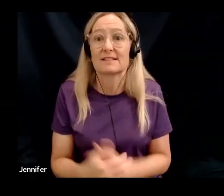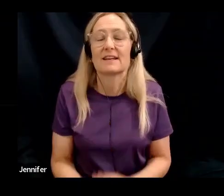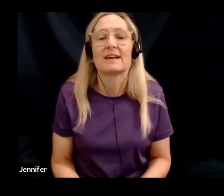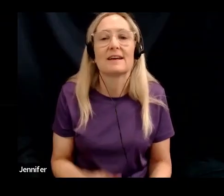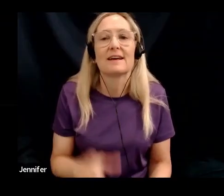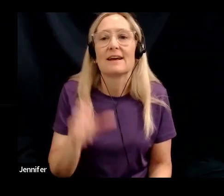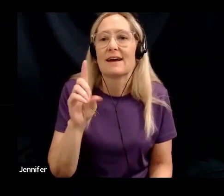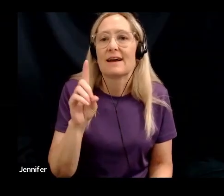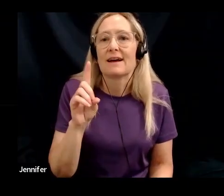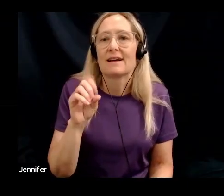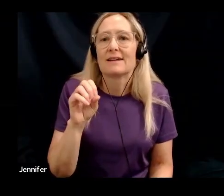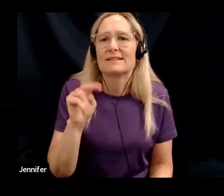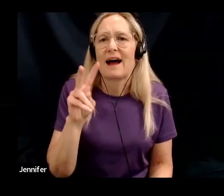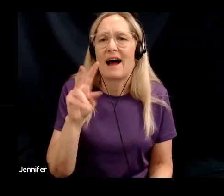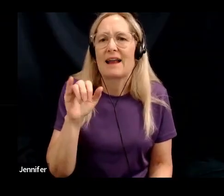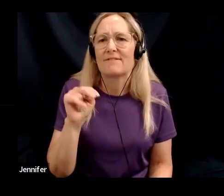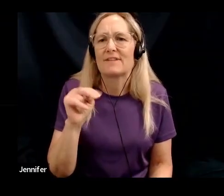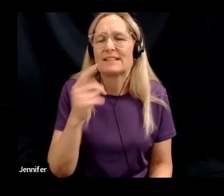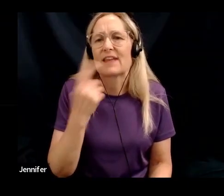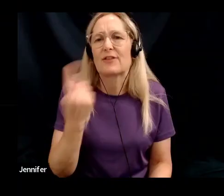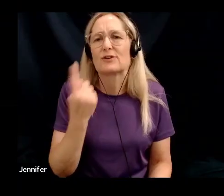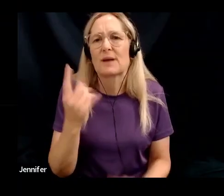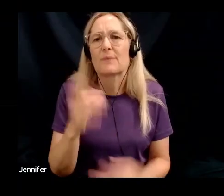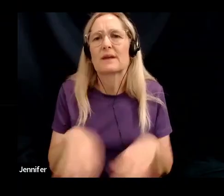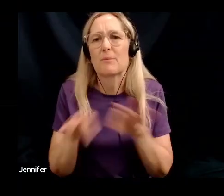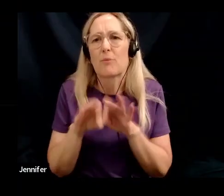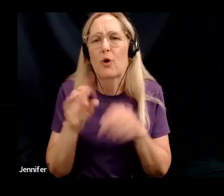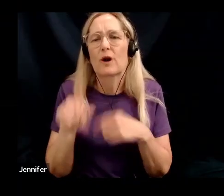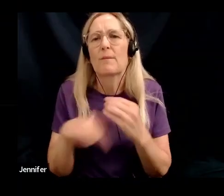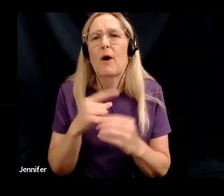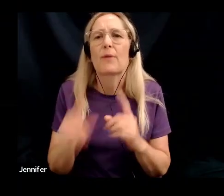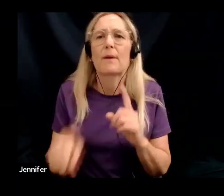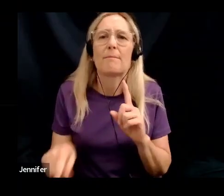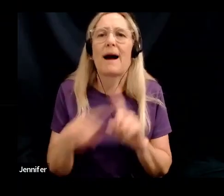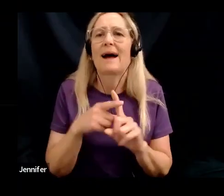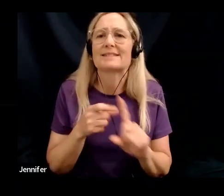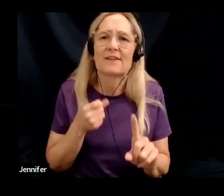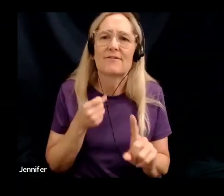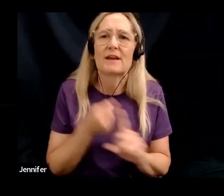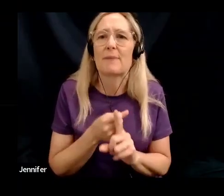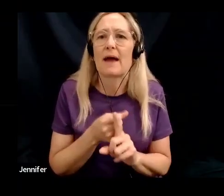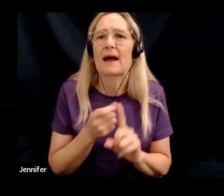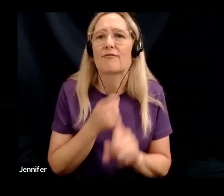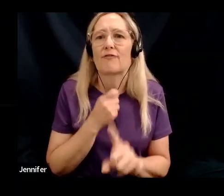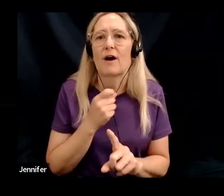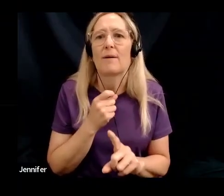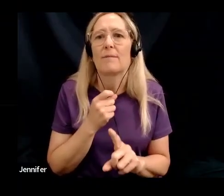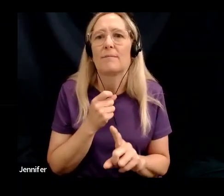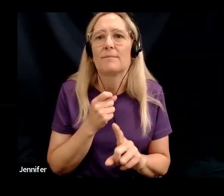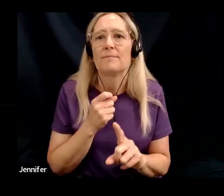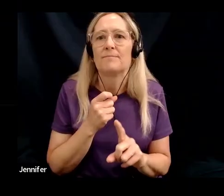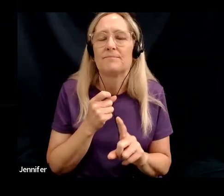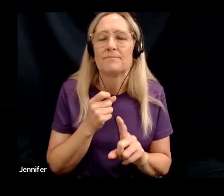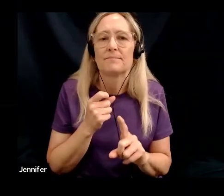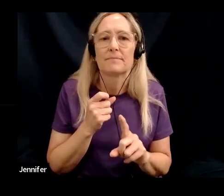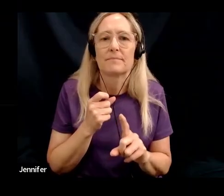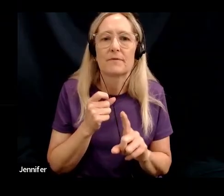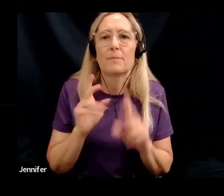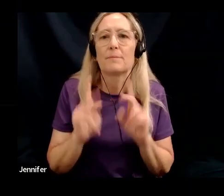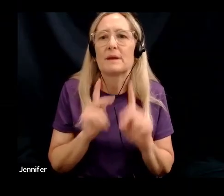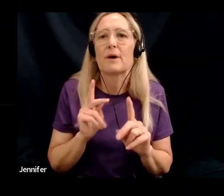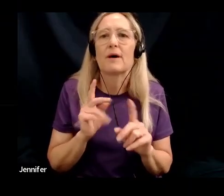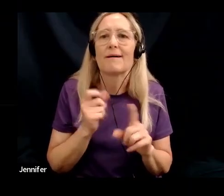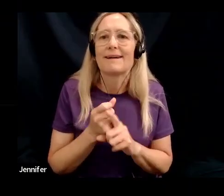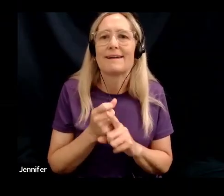Donovan said, I think there's something important to note about the positive impact reminiscing can have for some while not getting